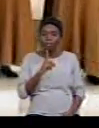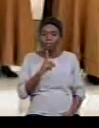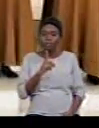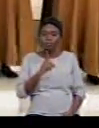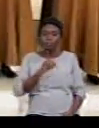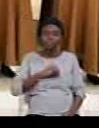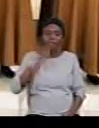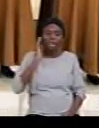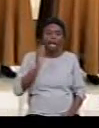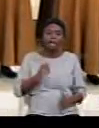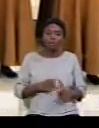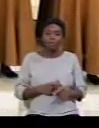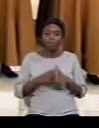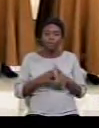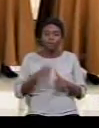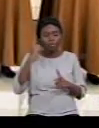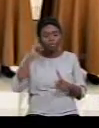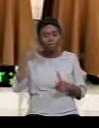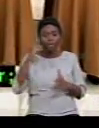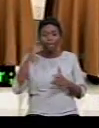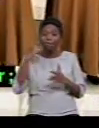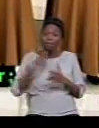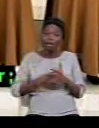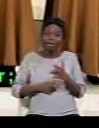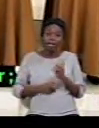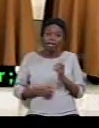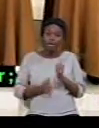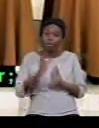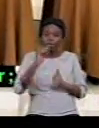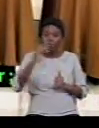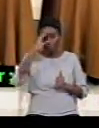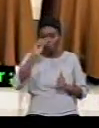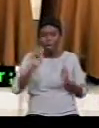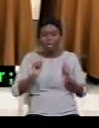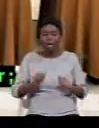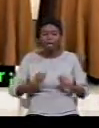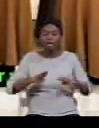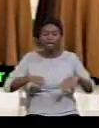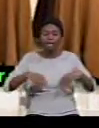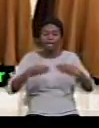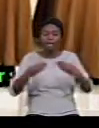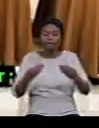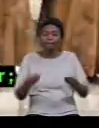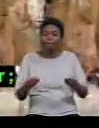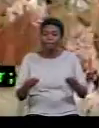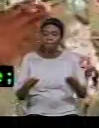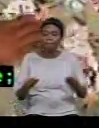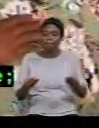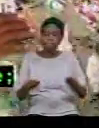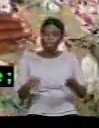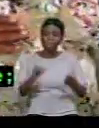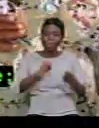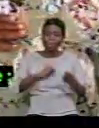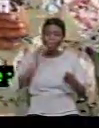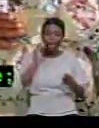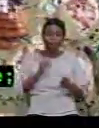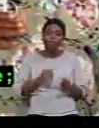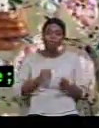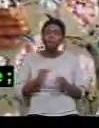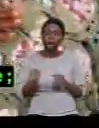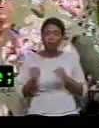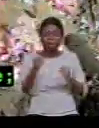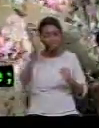sure. I will run for the prize which no man could ever give. I'll